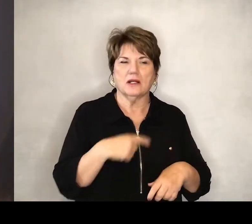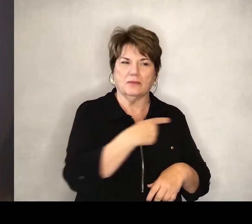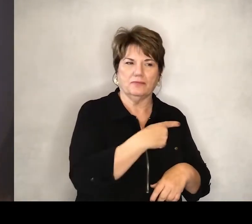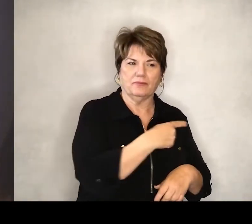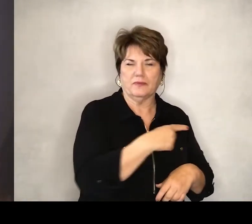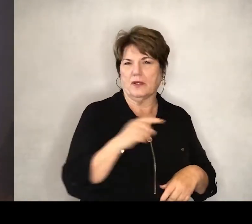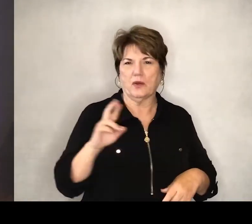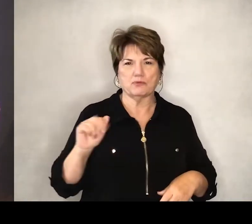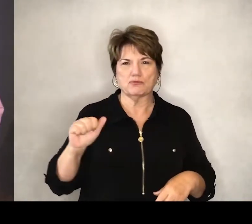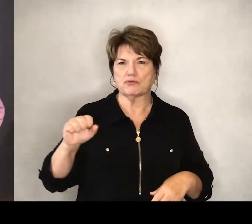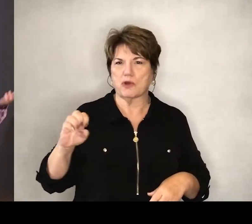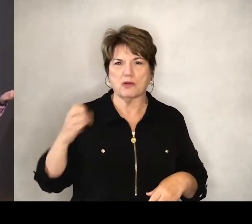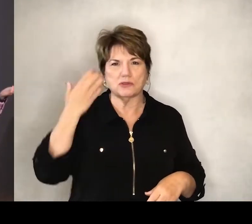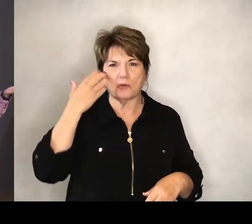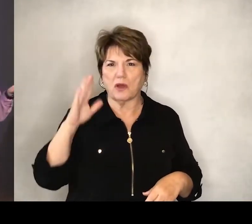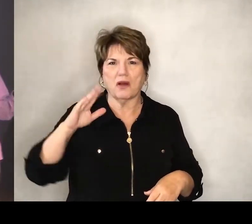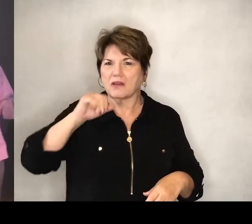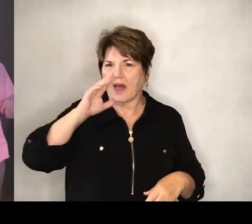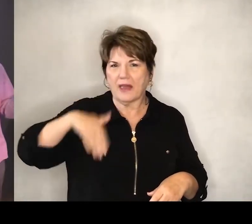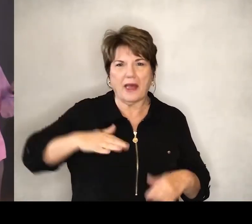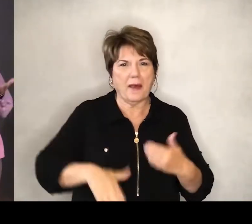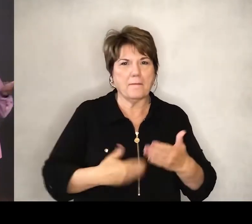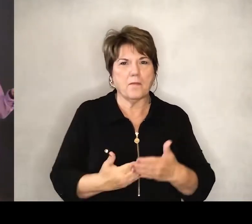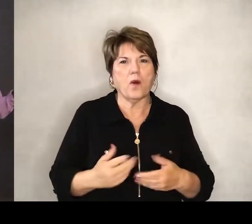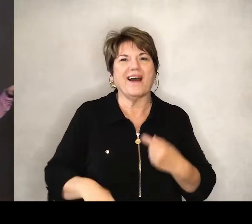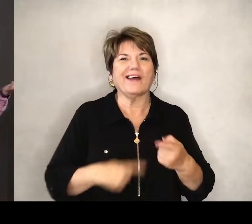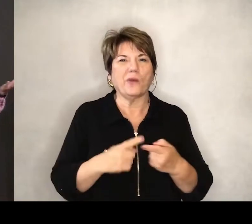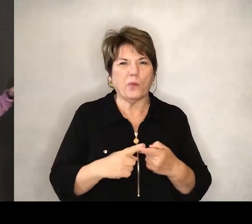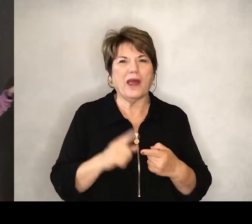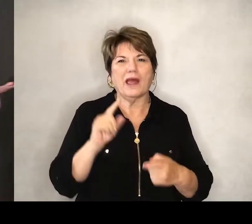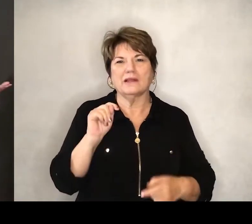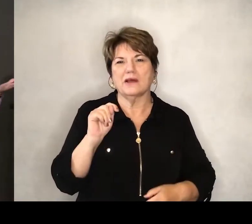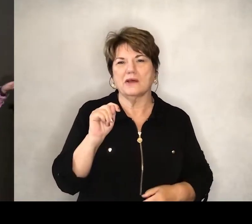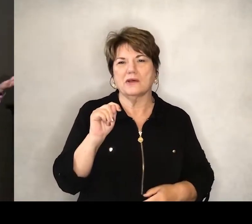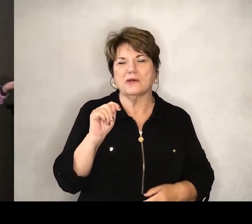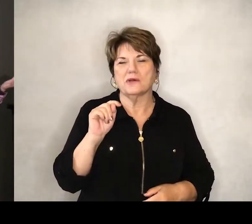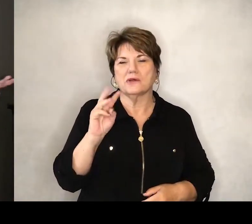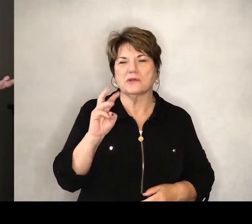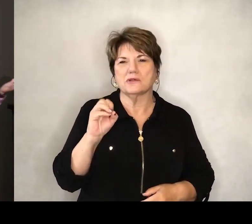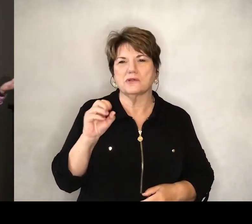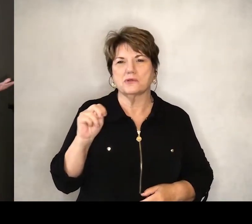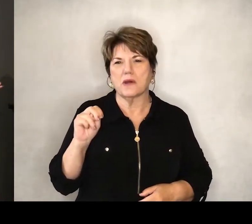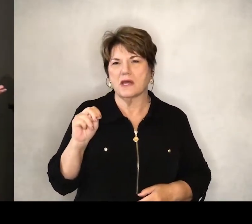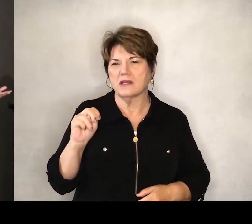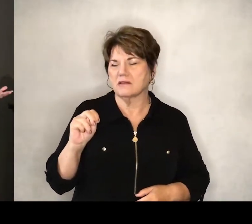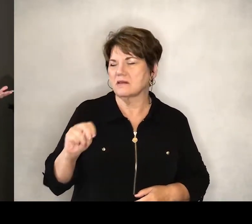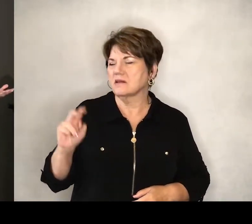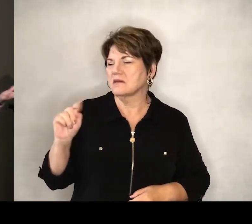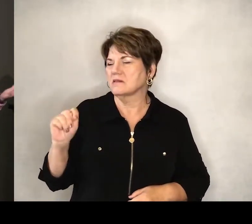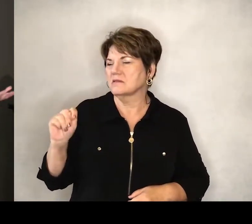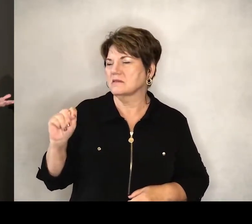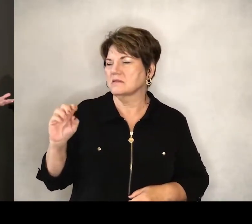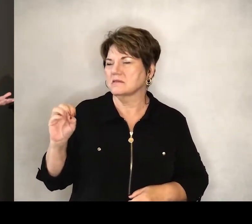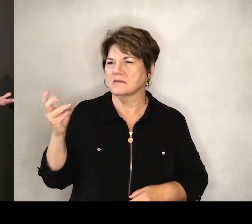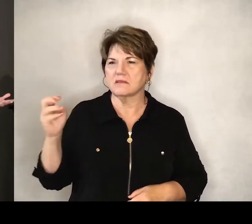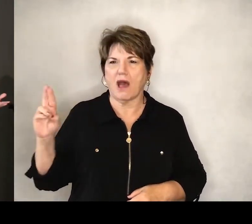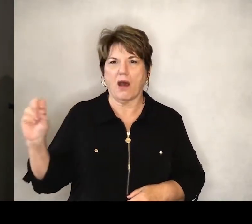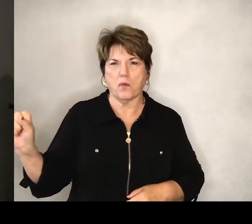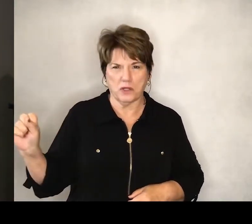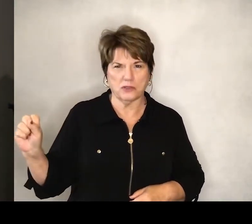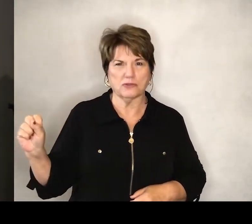here yet, right? I mean, that's such a bizarre part of kind of how we grieve and how we look